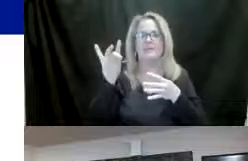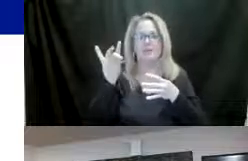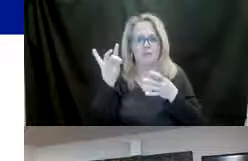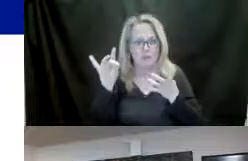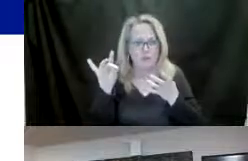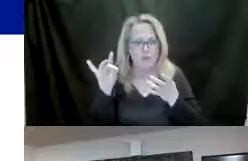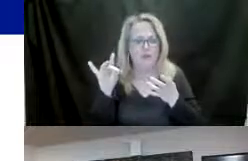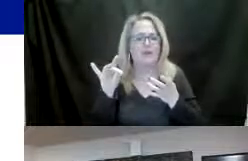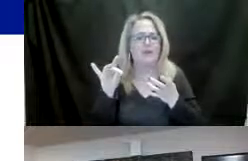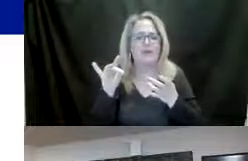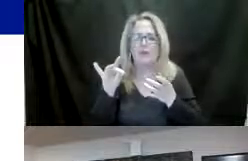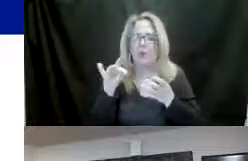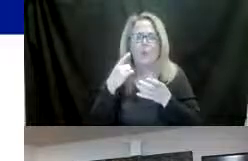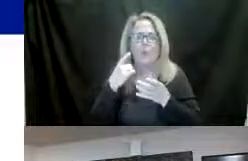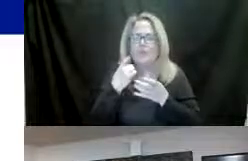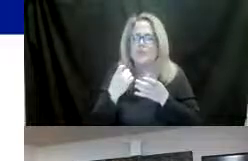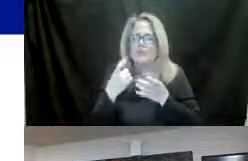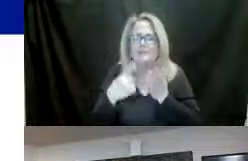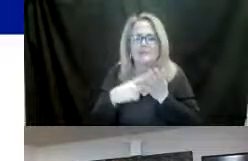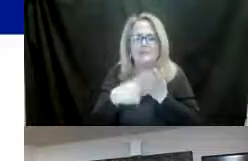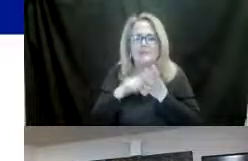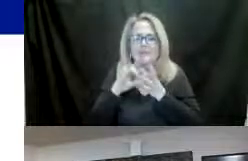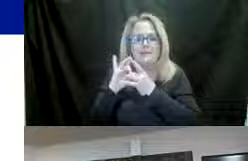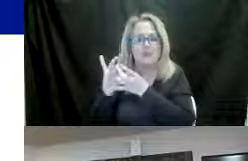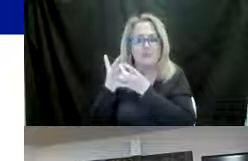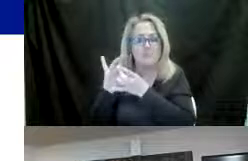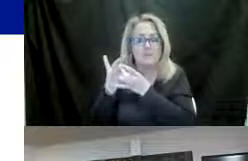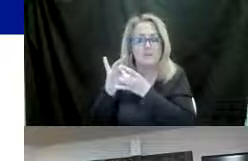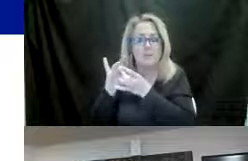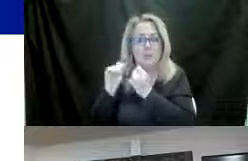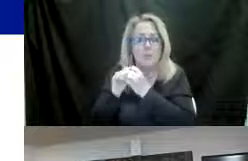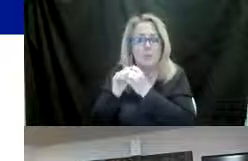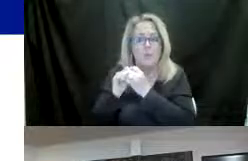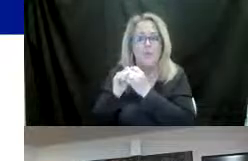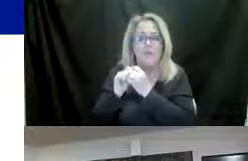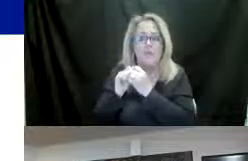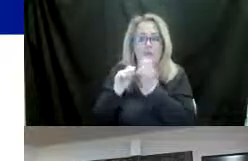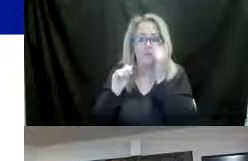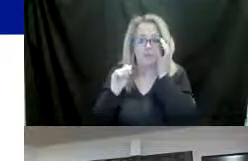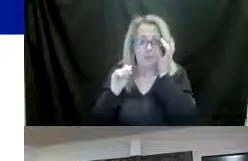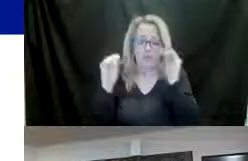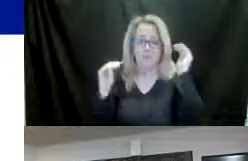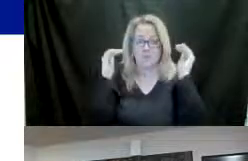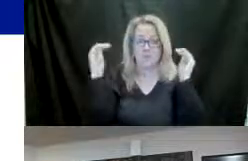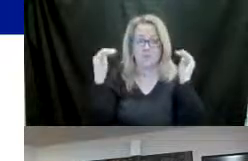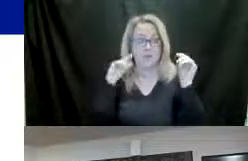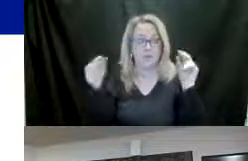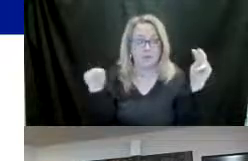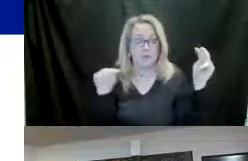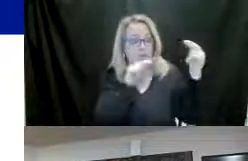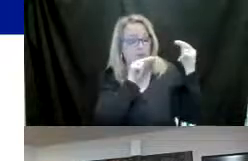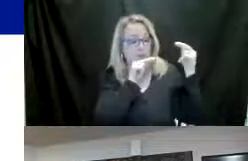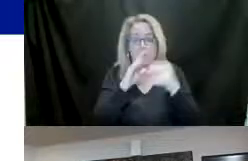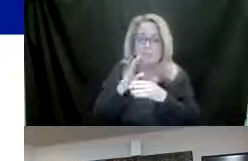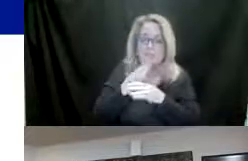The attachment that we just talked about is very important, with the mutual gaze or mutual touch and singing